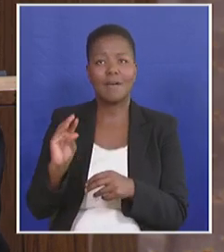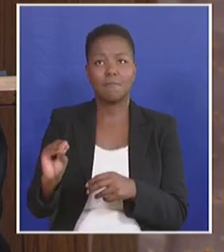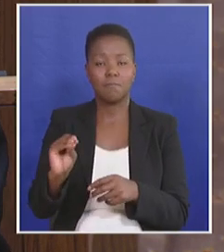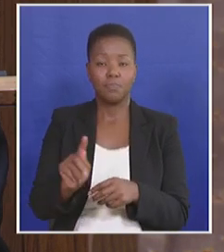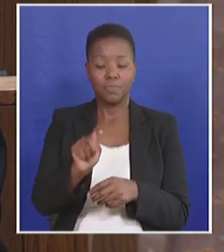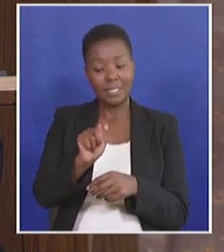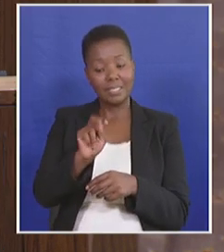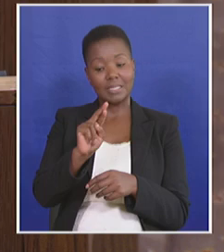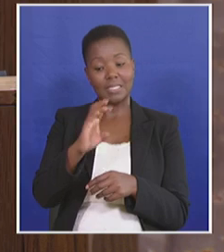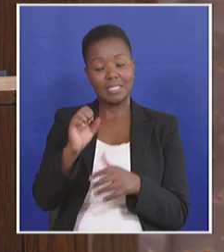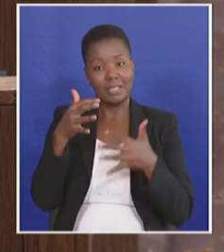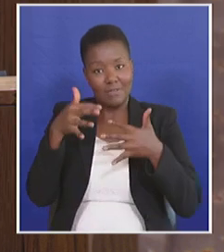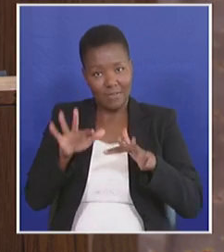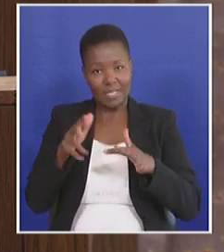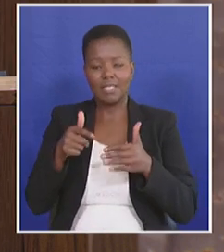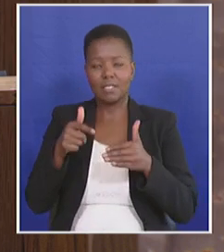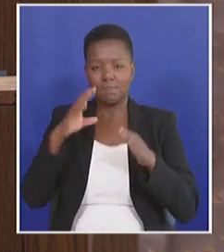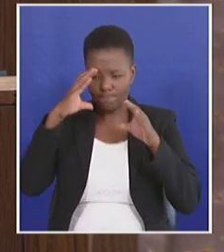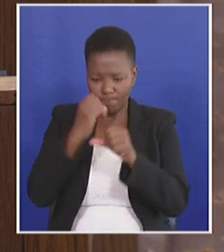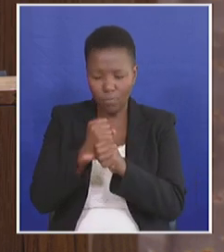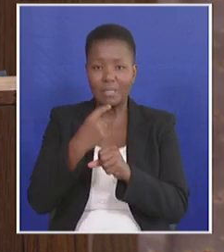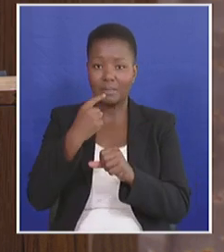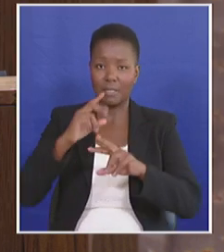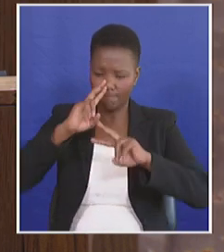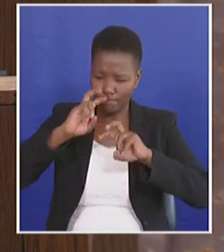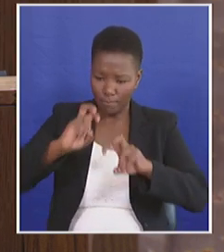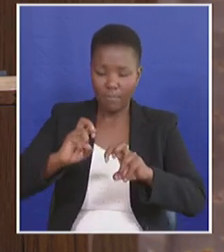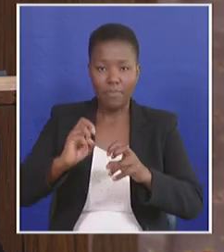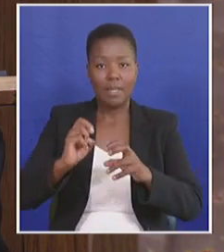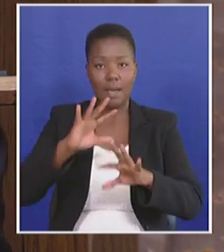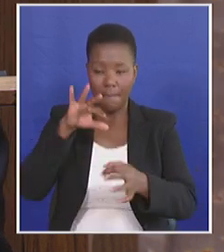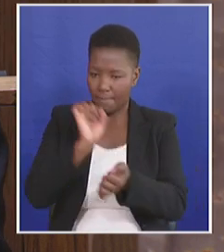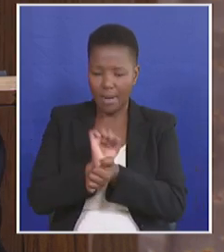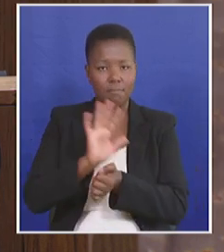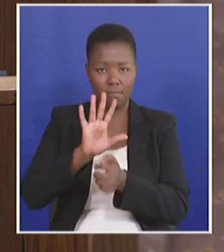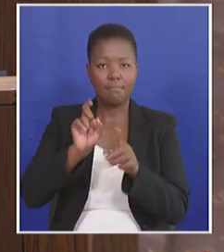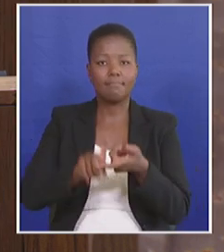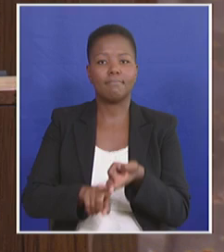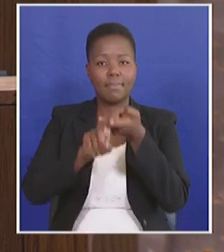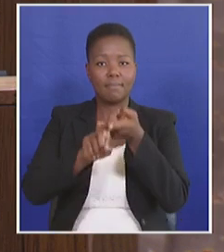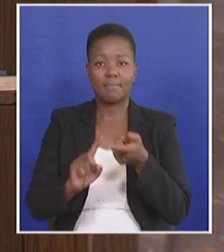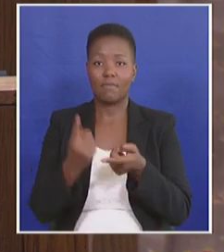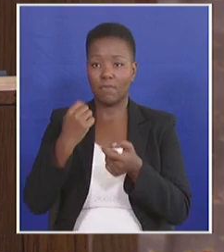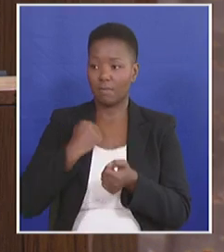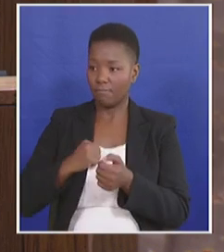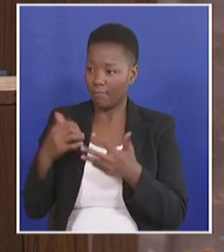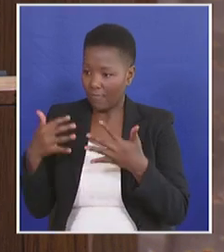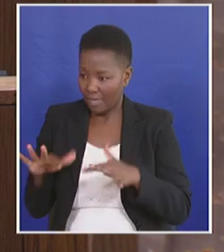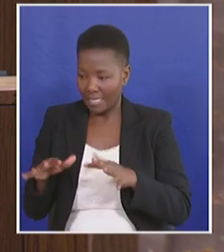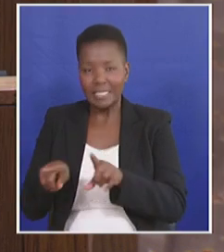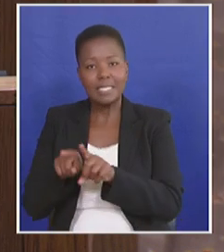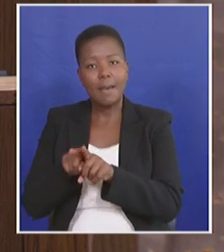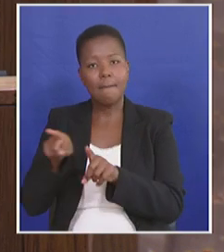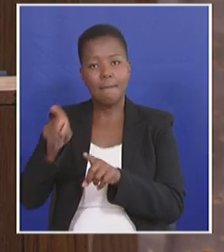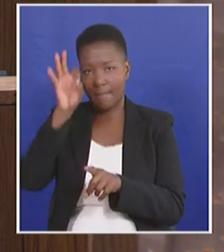made provision for investigations and prosecutions to be put on hold pending the amnesty applications, and the SAPS at the time